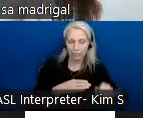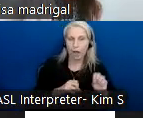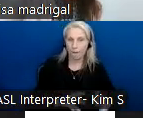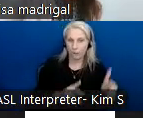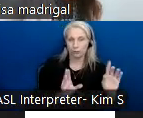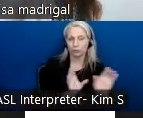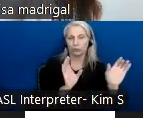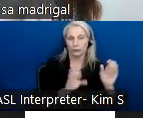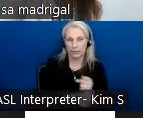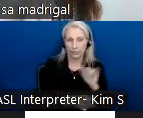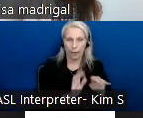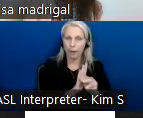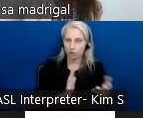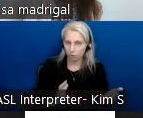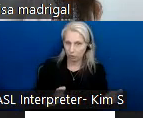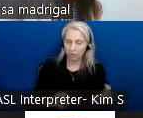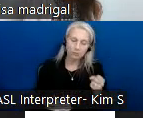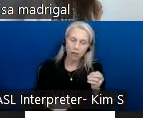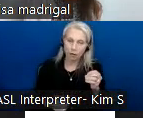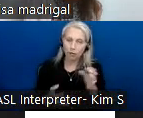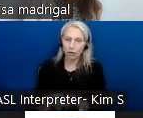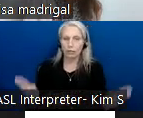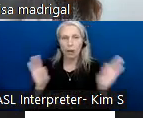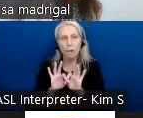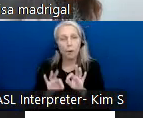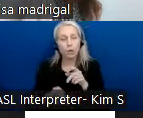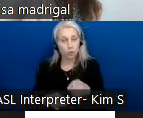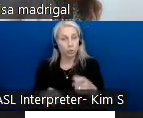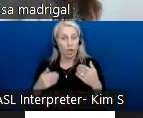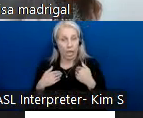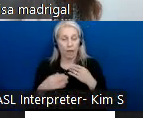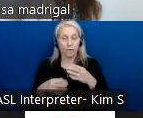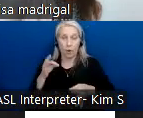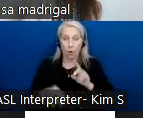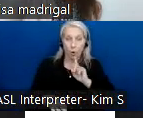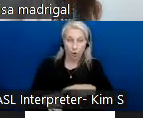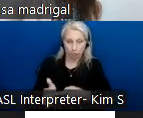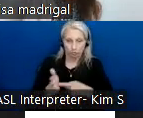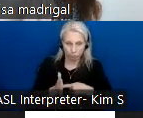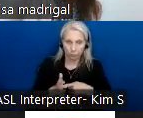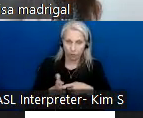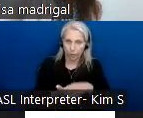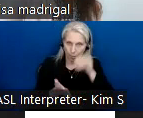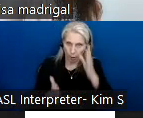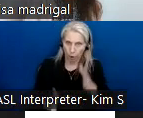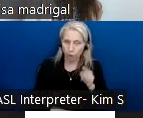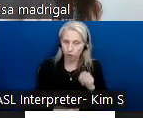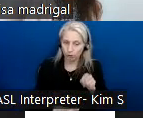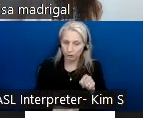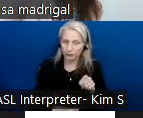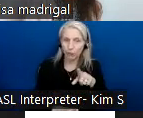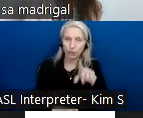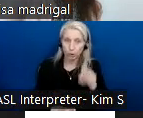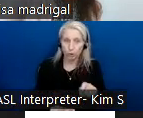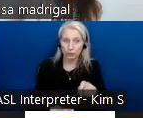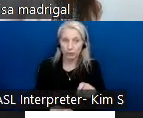opportunity, completed this module. So it is really important that if you do have court-ordered learners, that you need to,